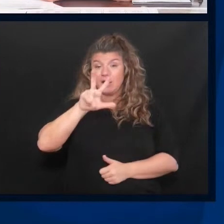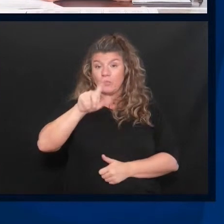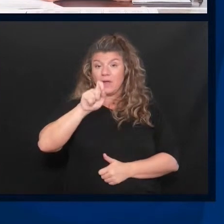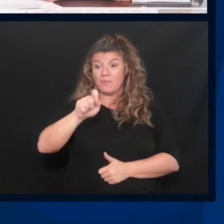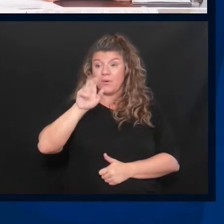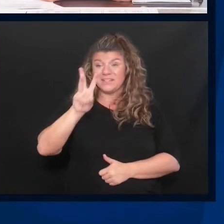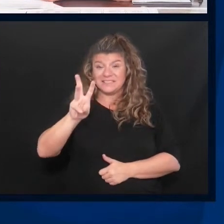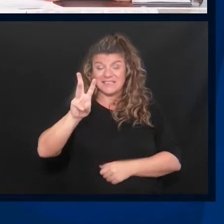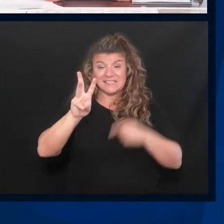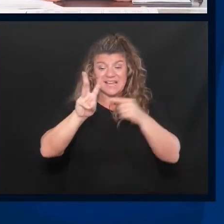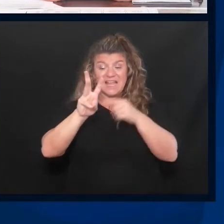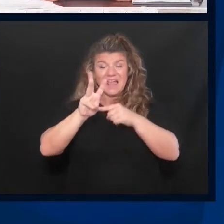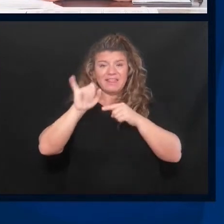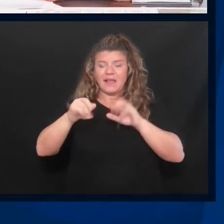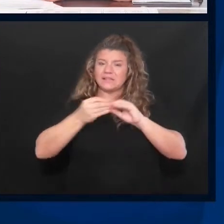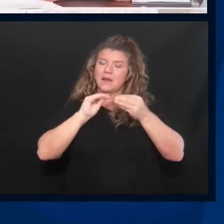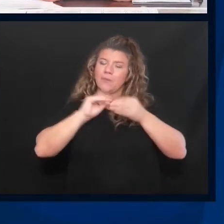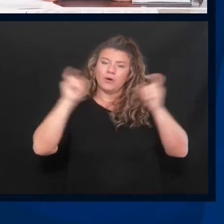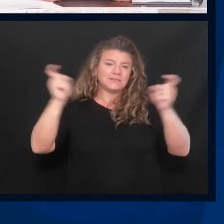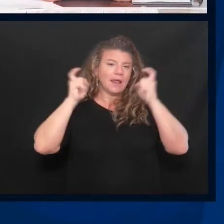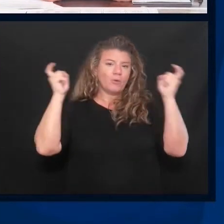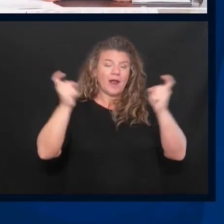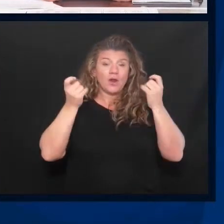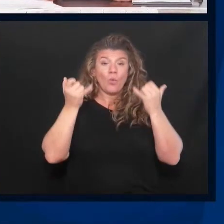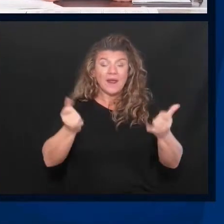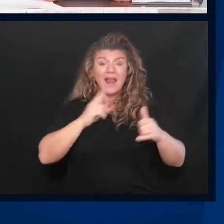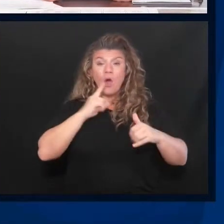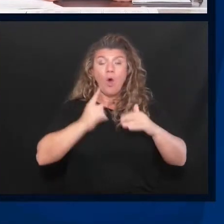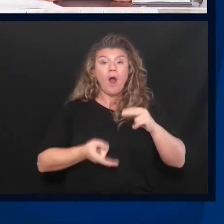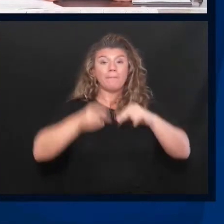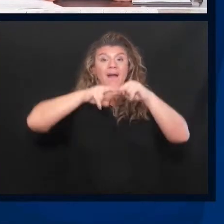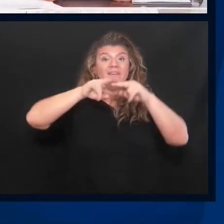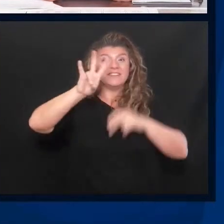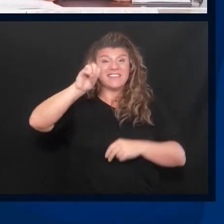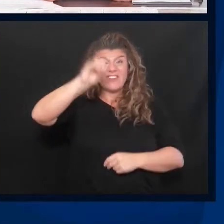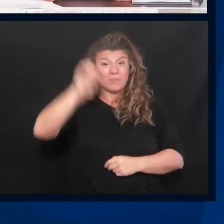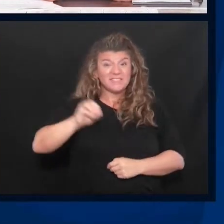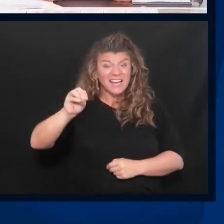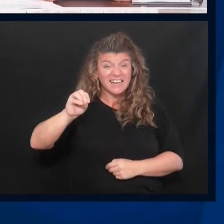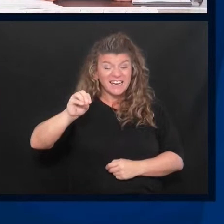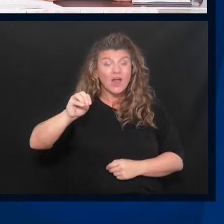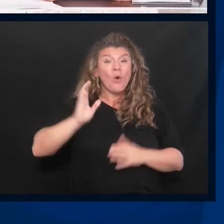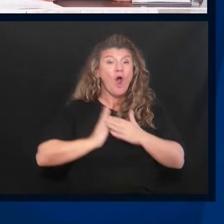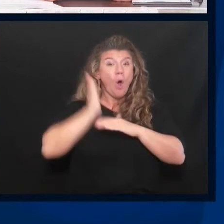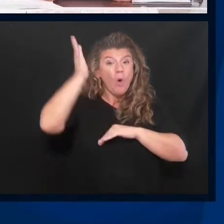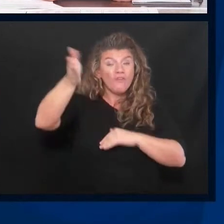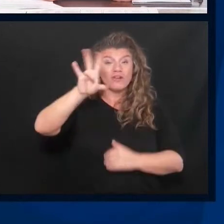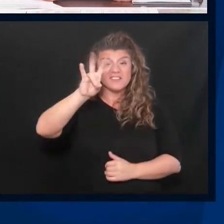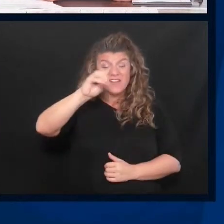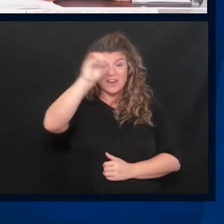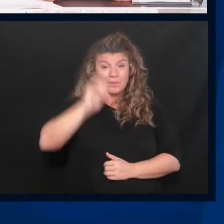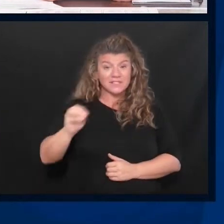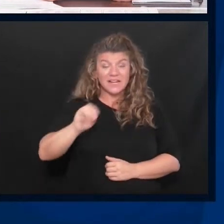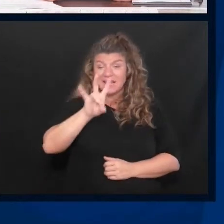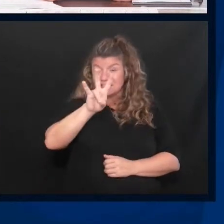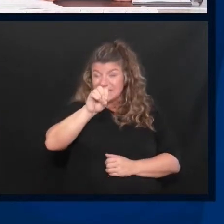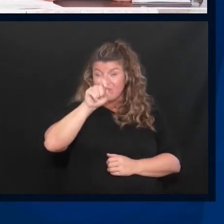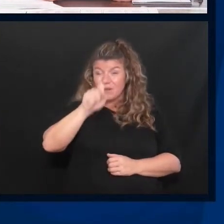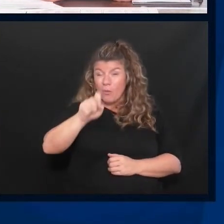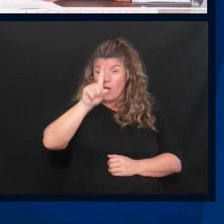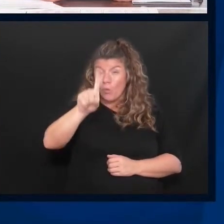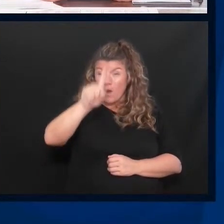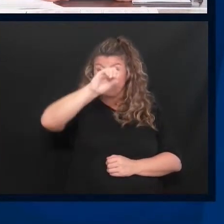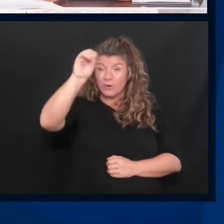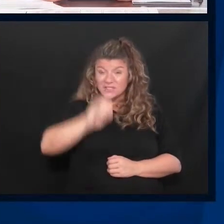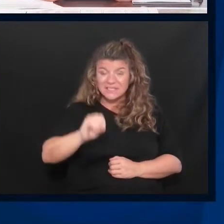83.6, and this is a number to celebrate. We now are above 70%. We're above 70%,